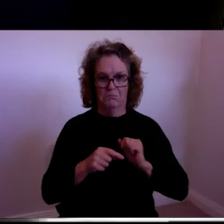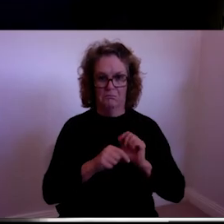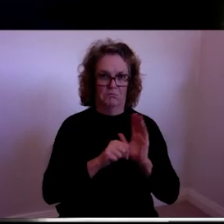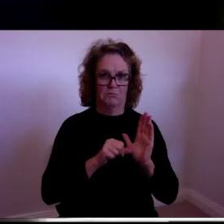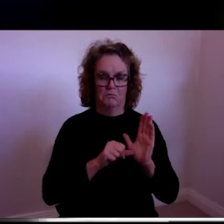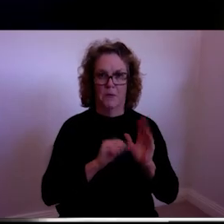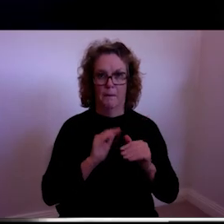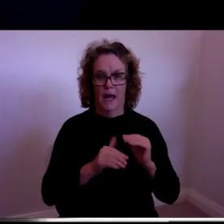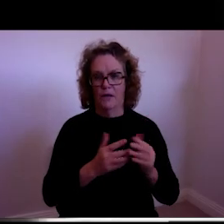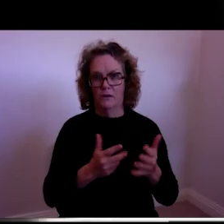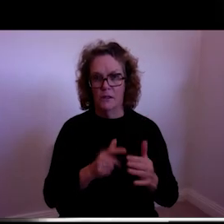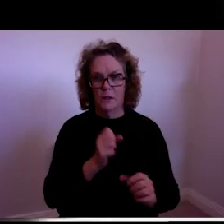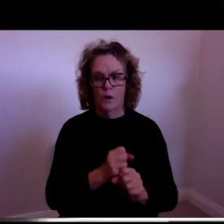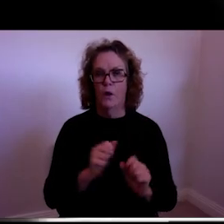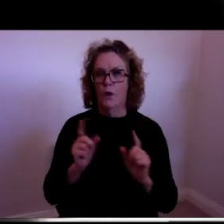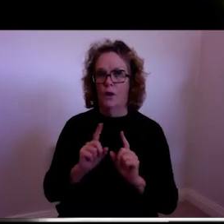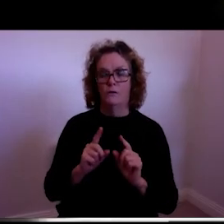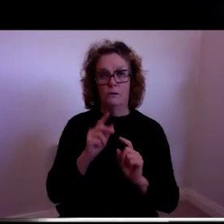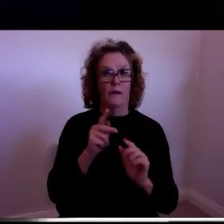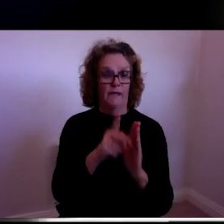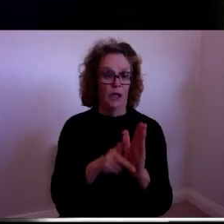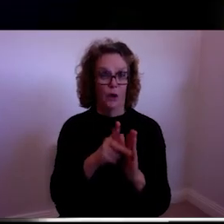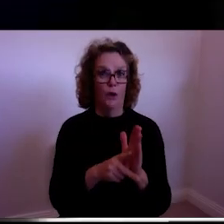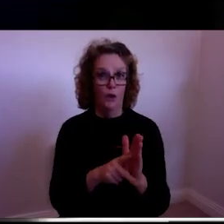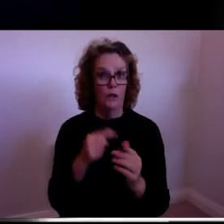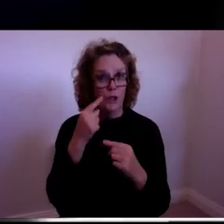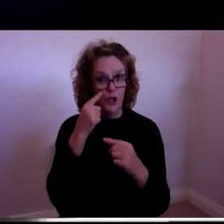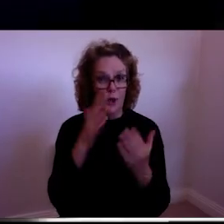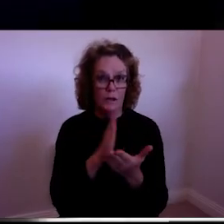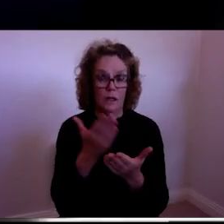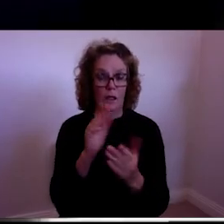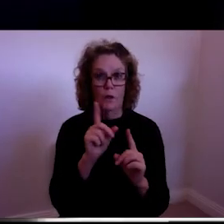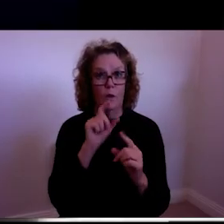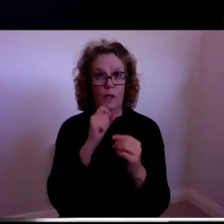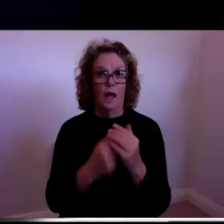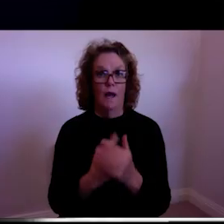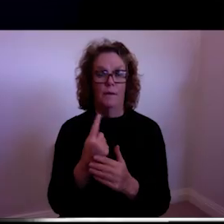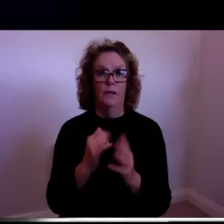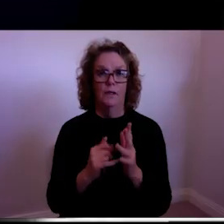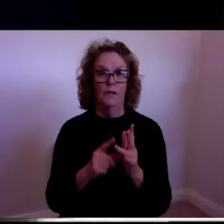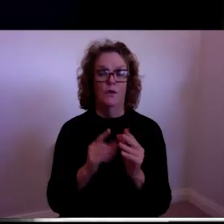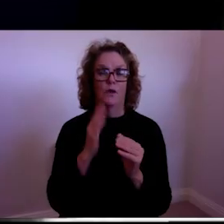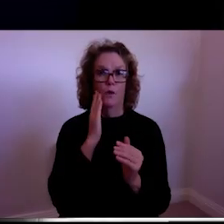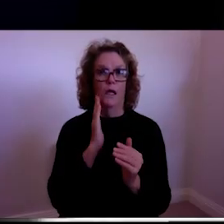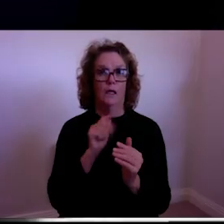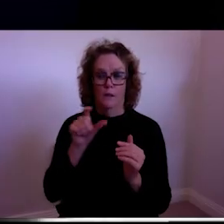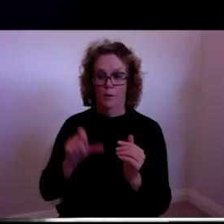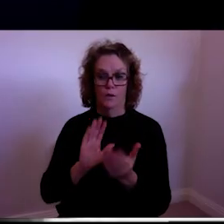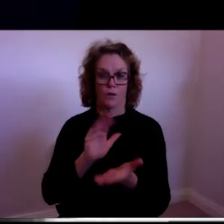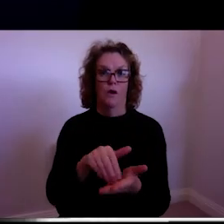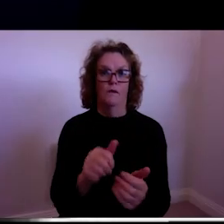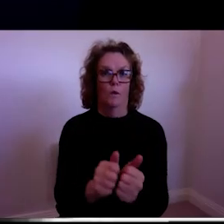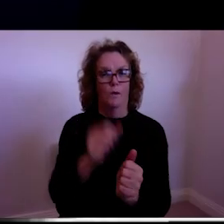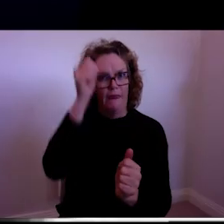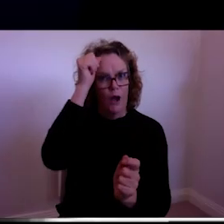to show them what exactly is going to happen so they can be prepared and they know what is going to happen when they turn up at the appointment. And